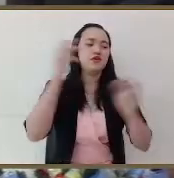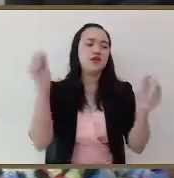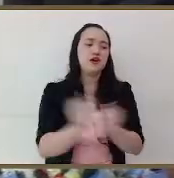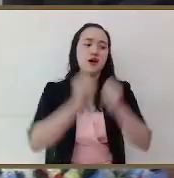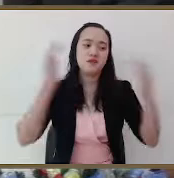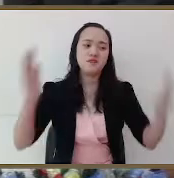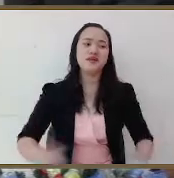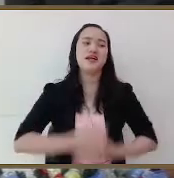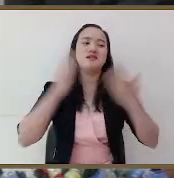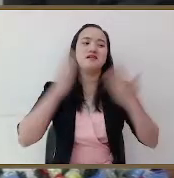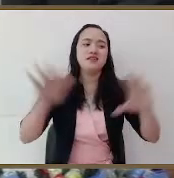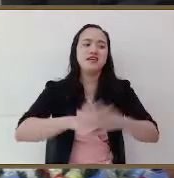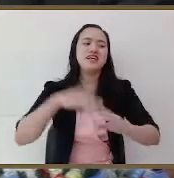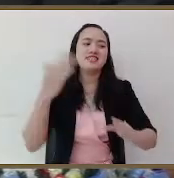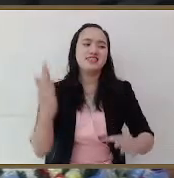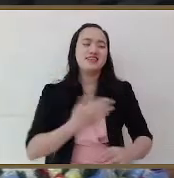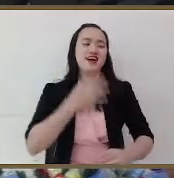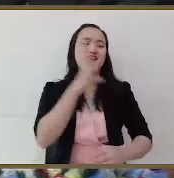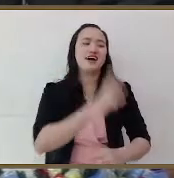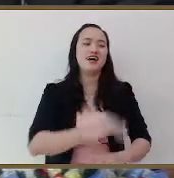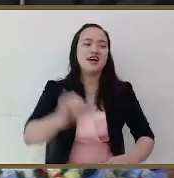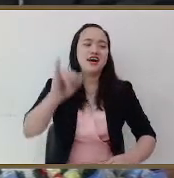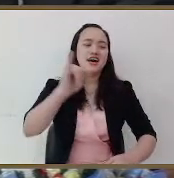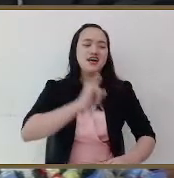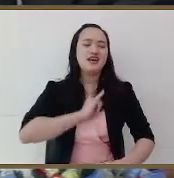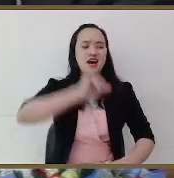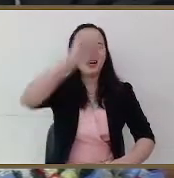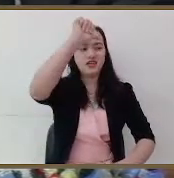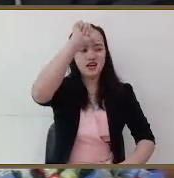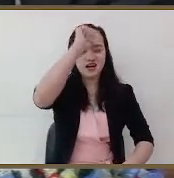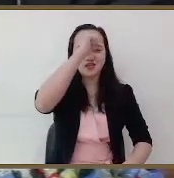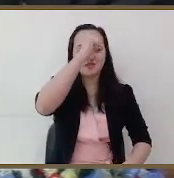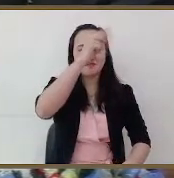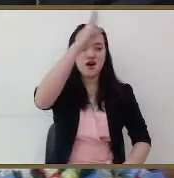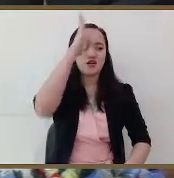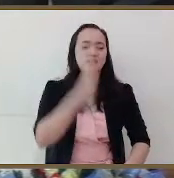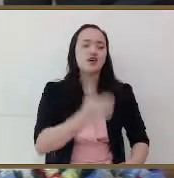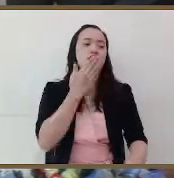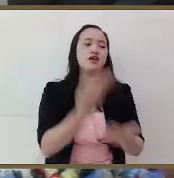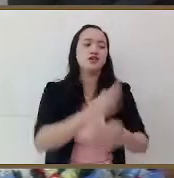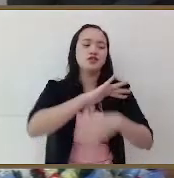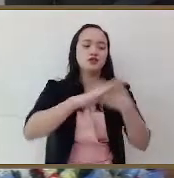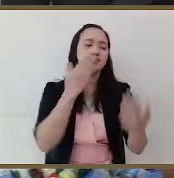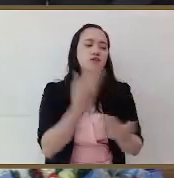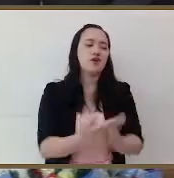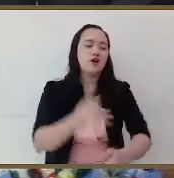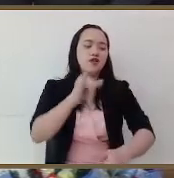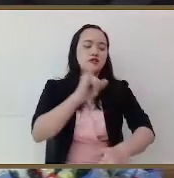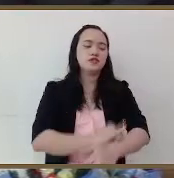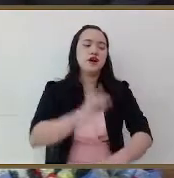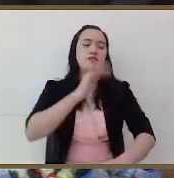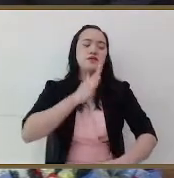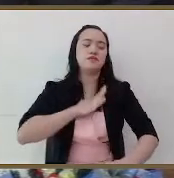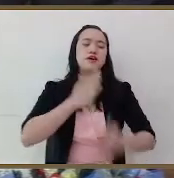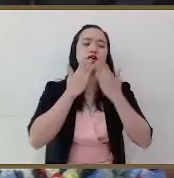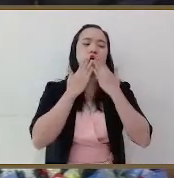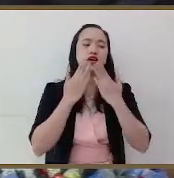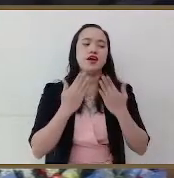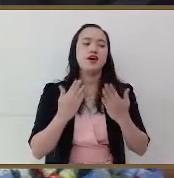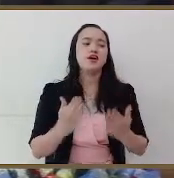this morning with happiness inside, and I was reminded God is good all the time.